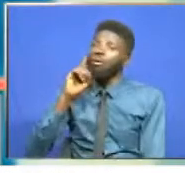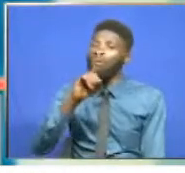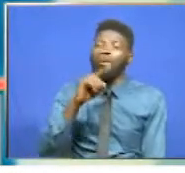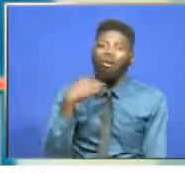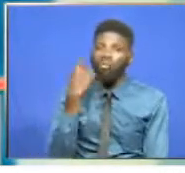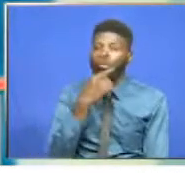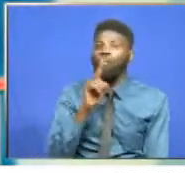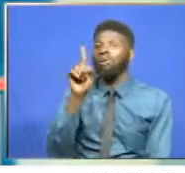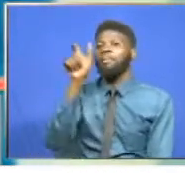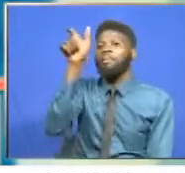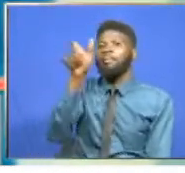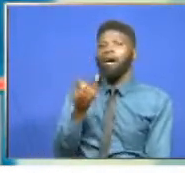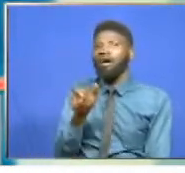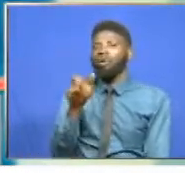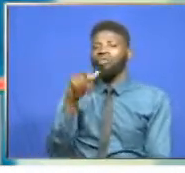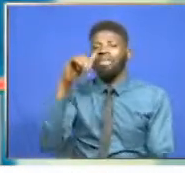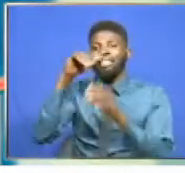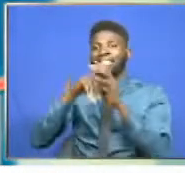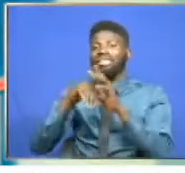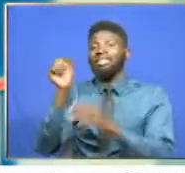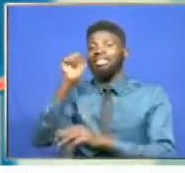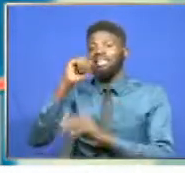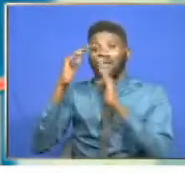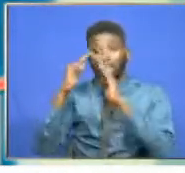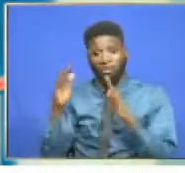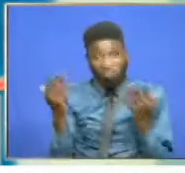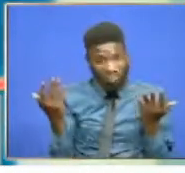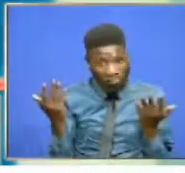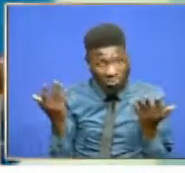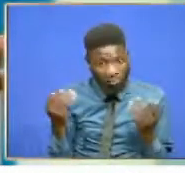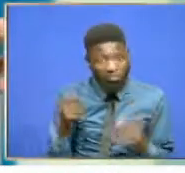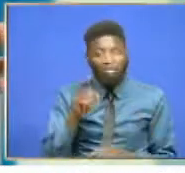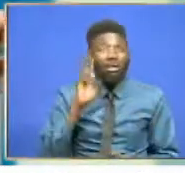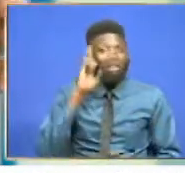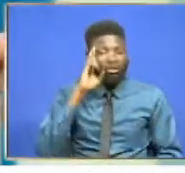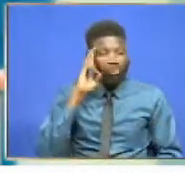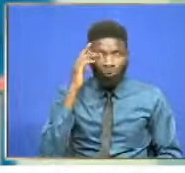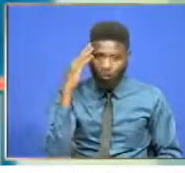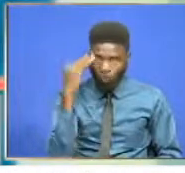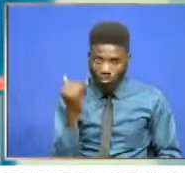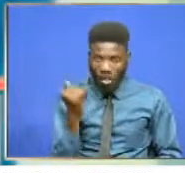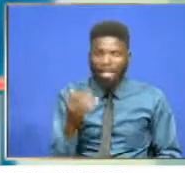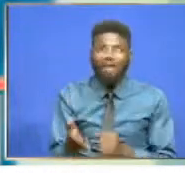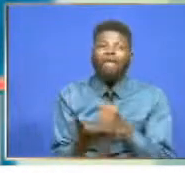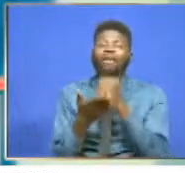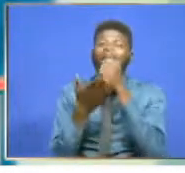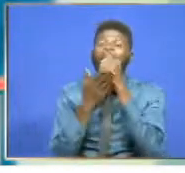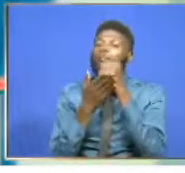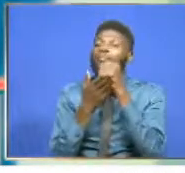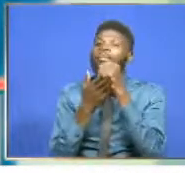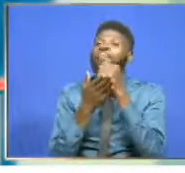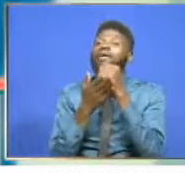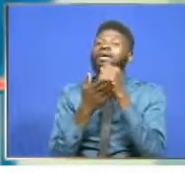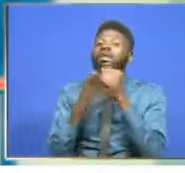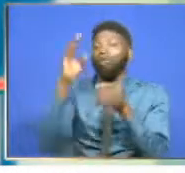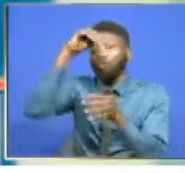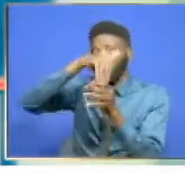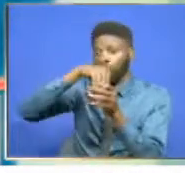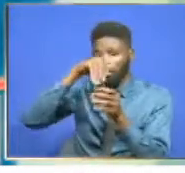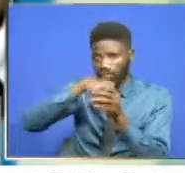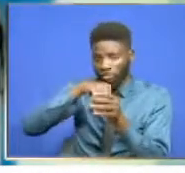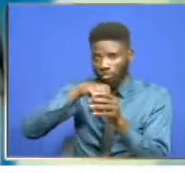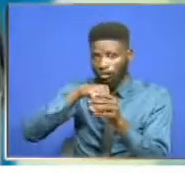by one person in State House? That is the reason why, to be inclusive in decision making about the remaining